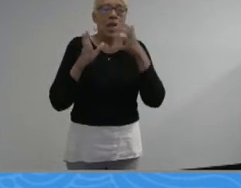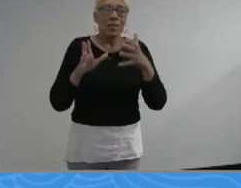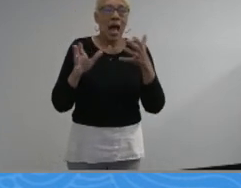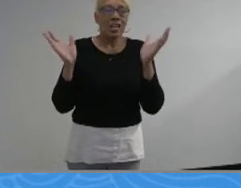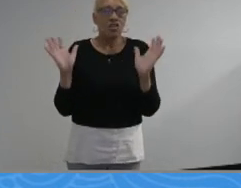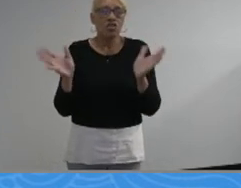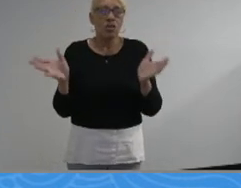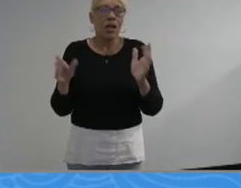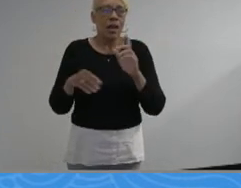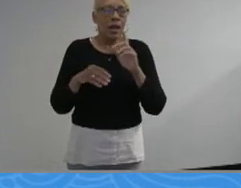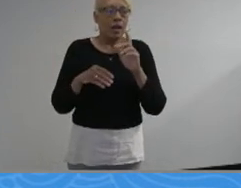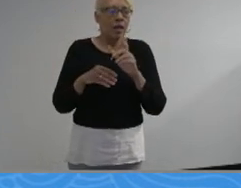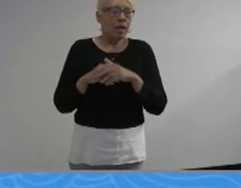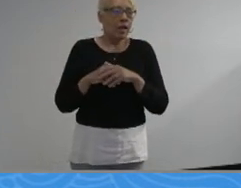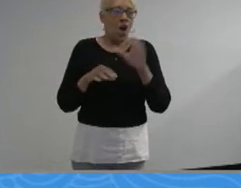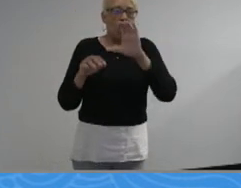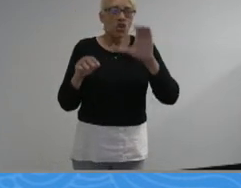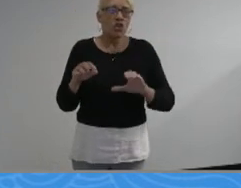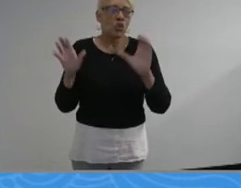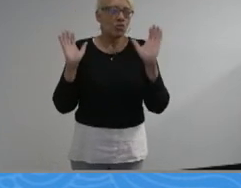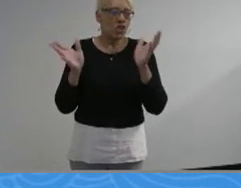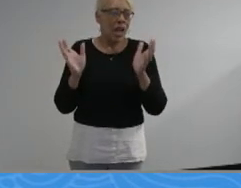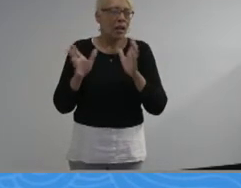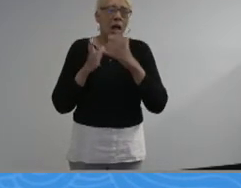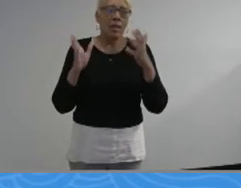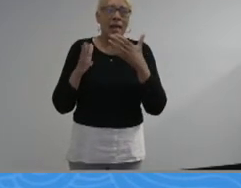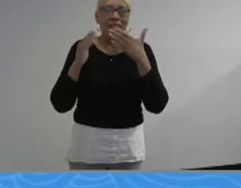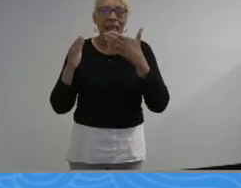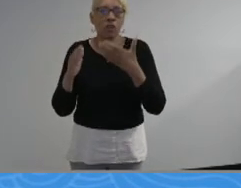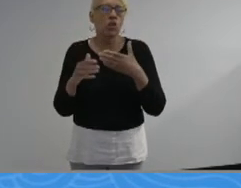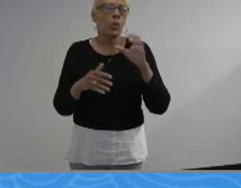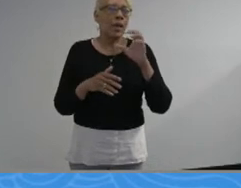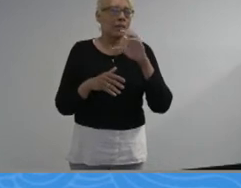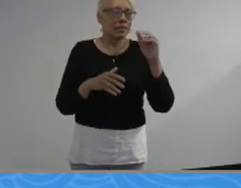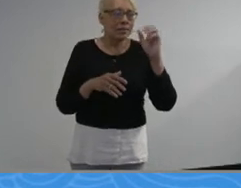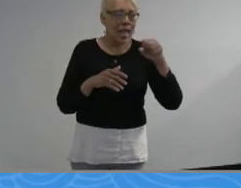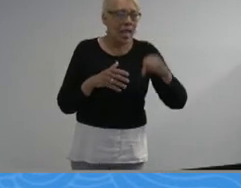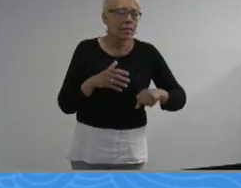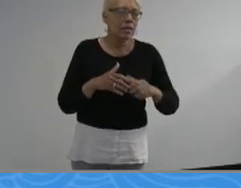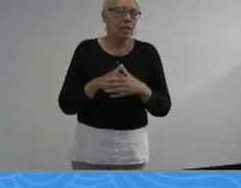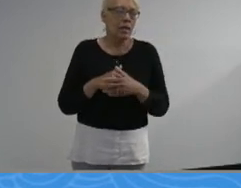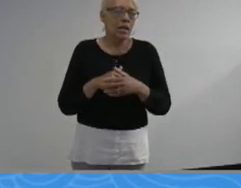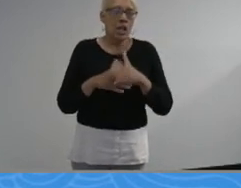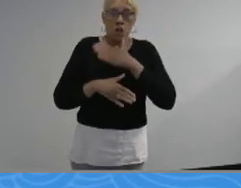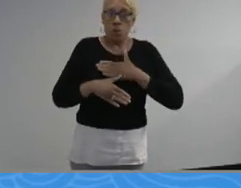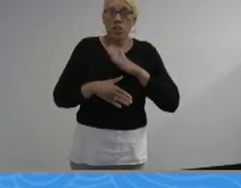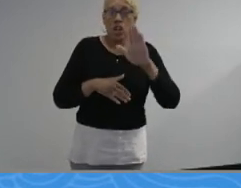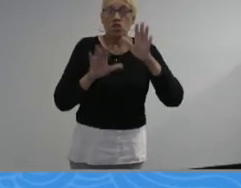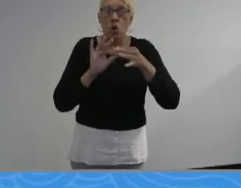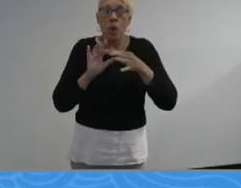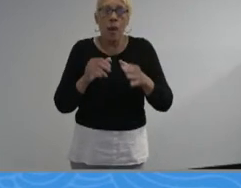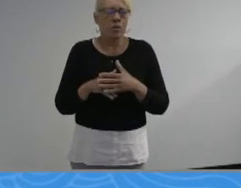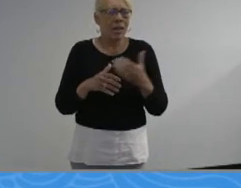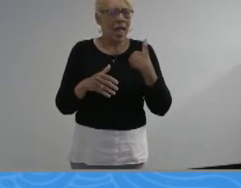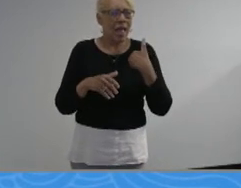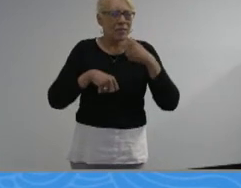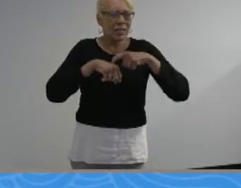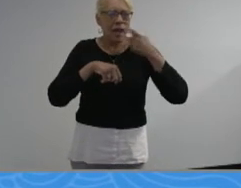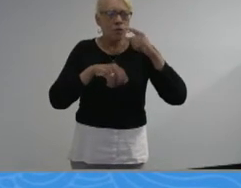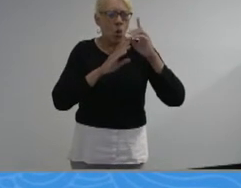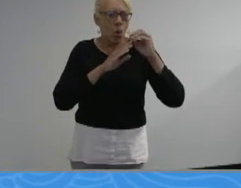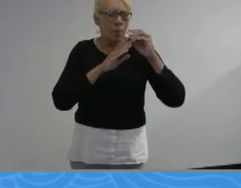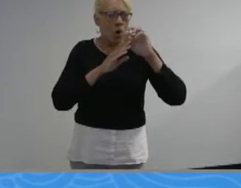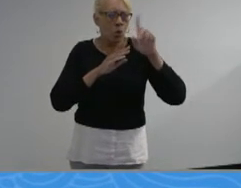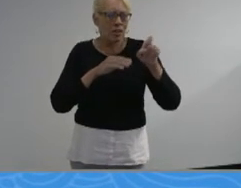chatter on the Zoom chat, just a lot of thank you and yes, and just appreciate your remarks. Is there time for one more question,